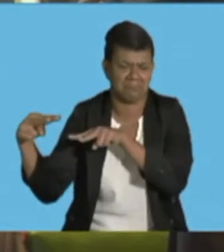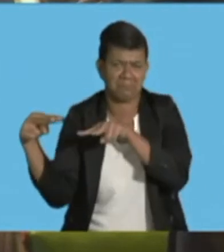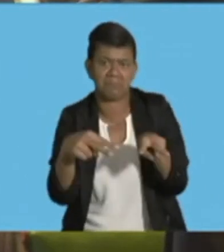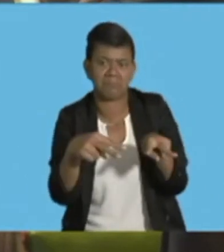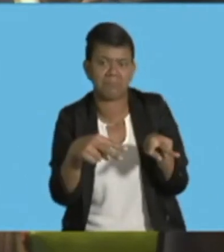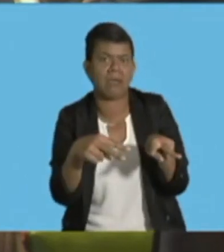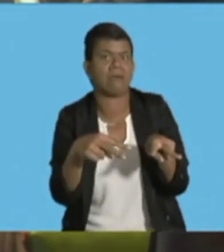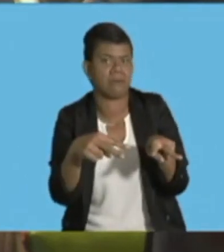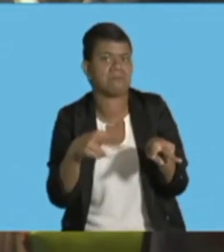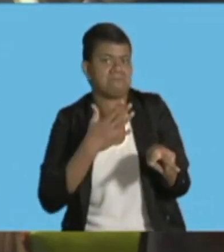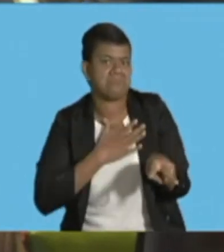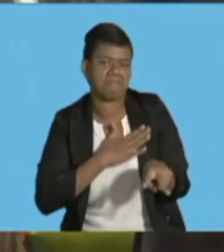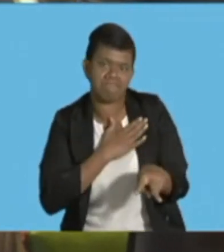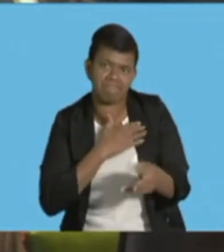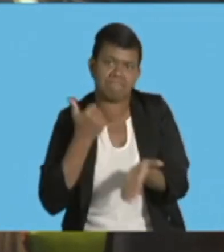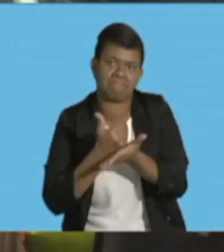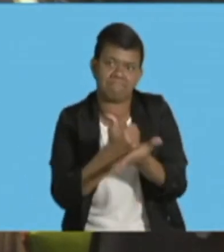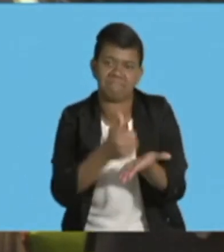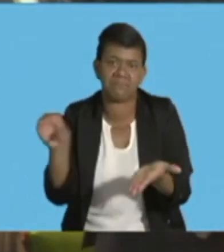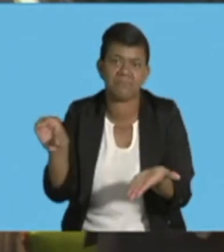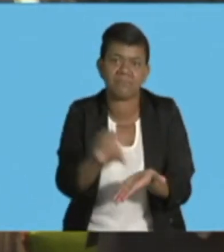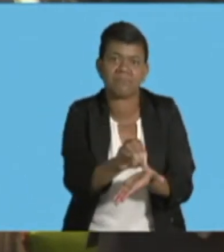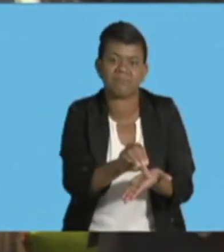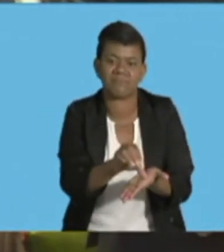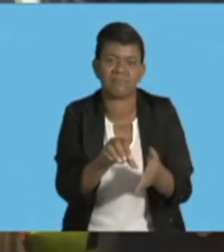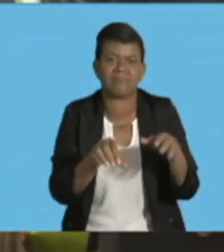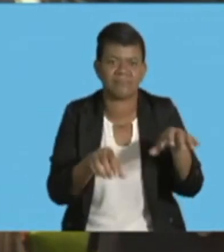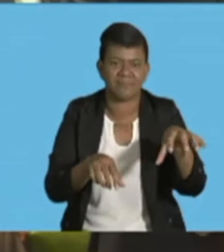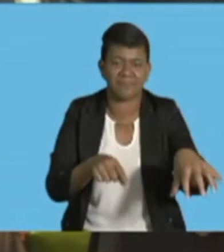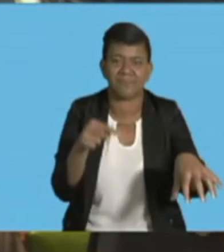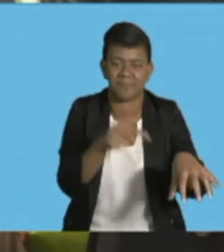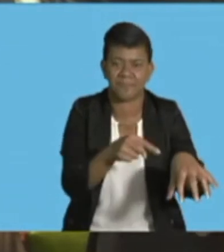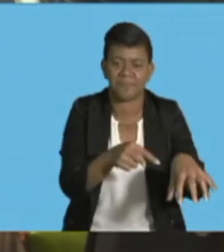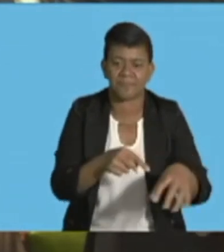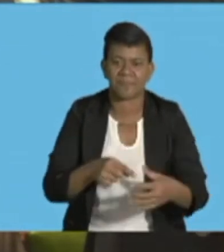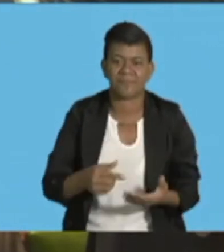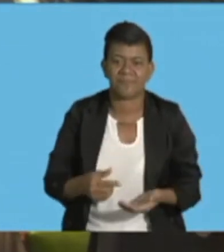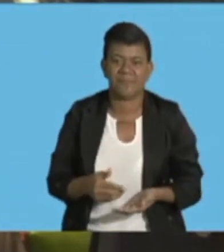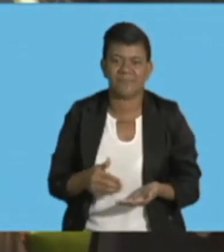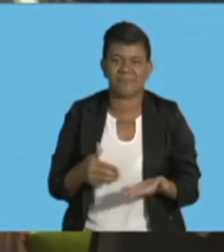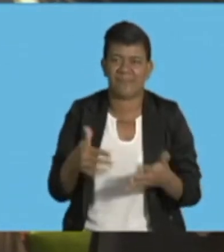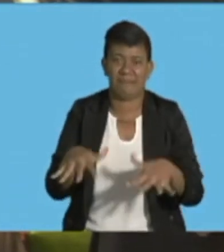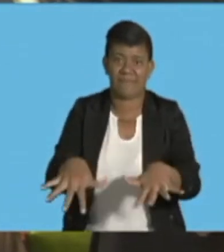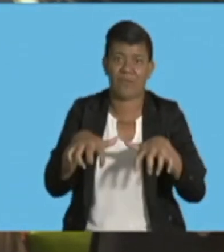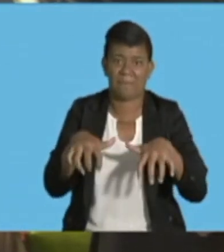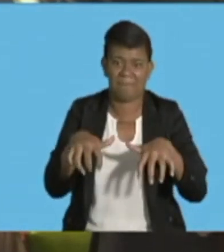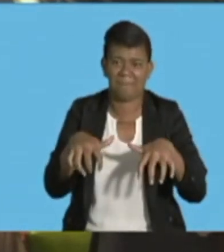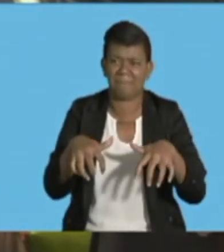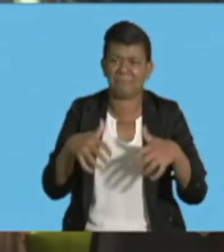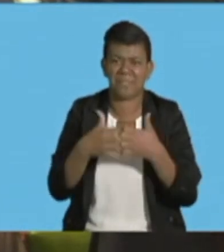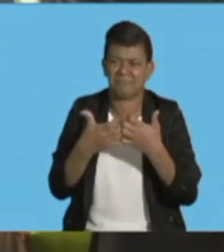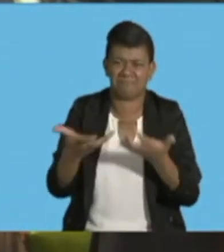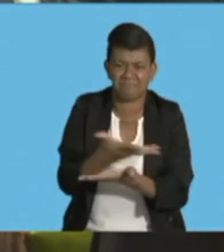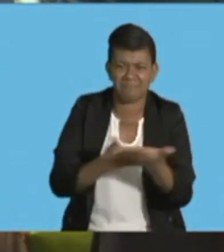targeted financing. Mr. Speaker, sir, in the ECOSOC forum, we also stated the need